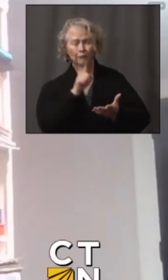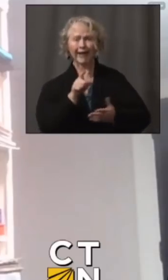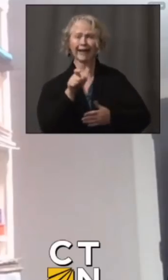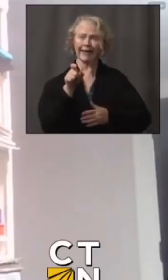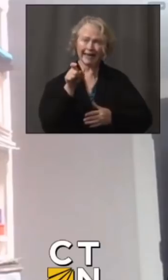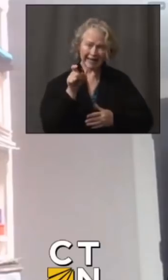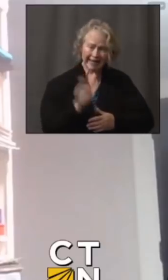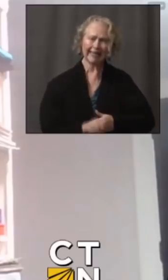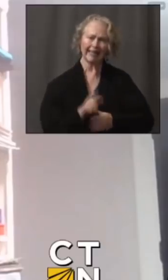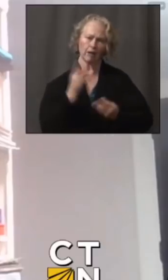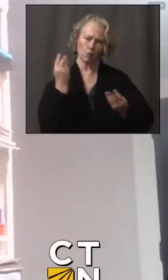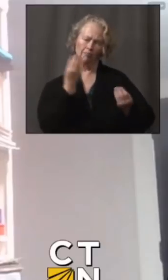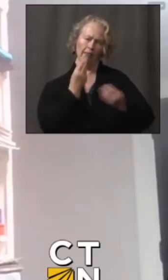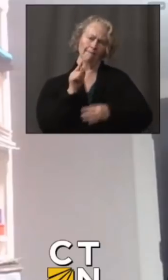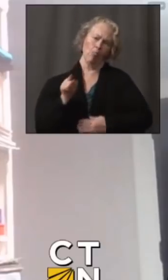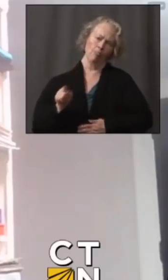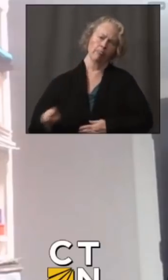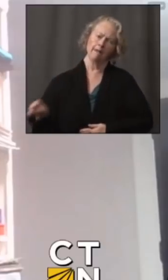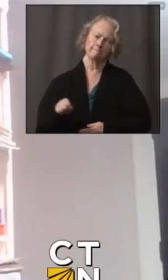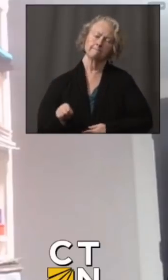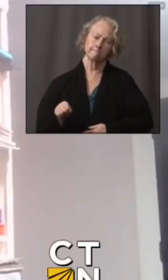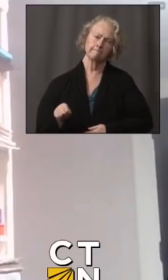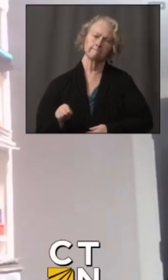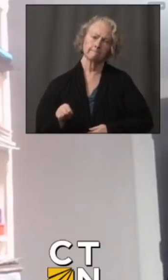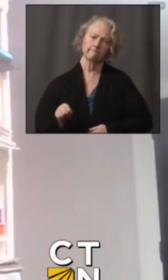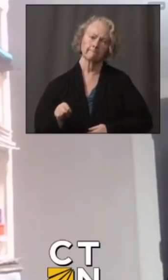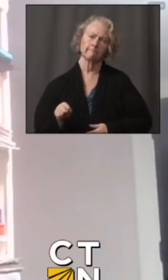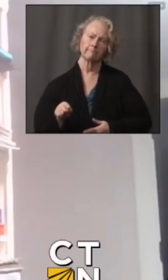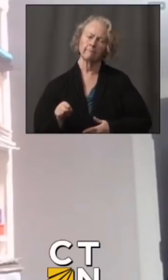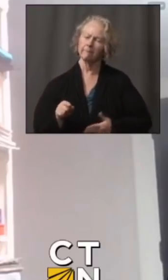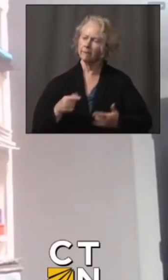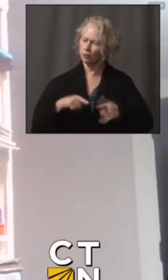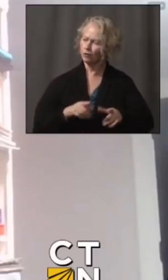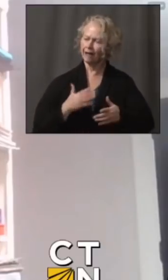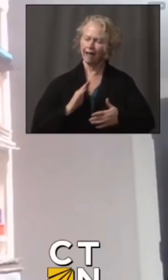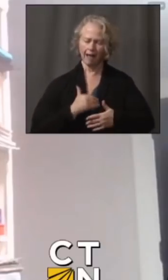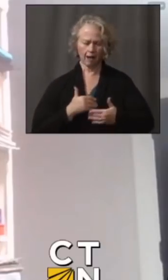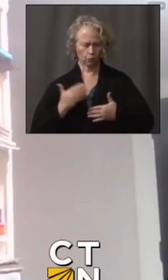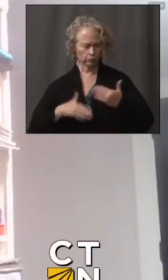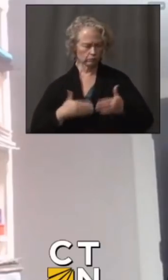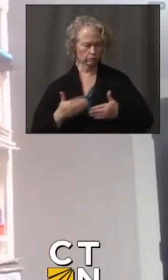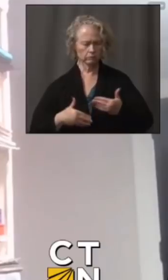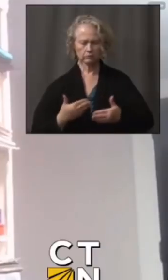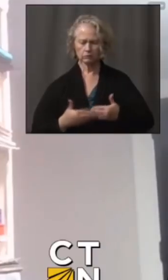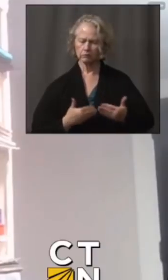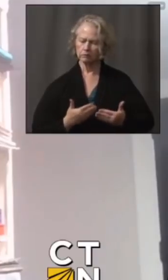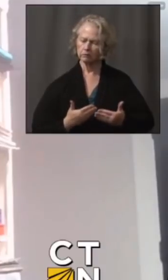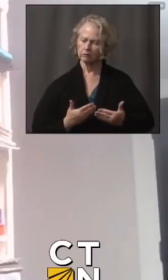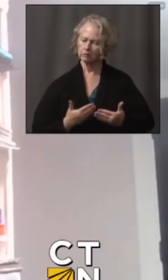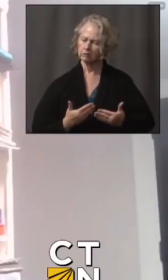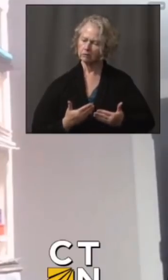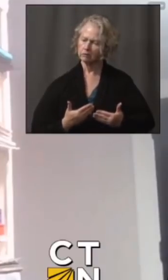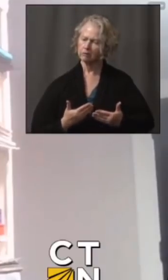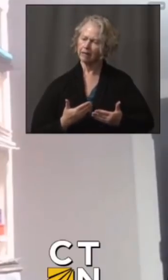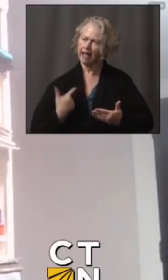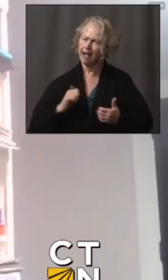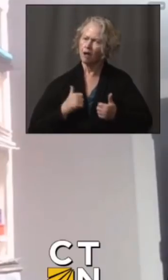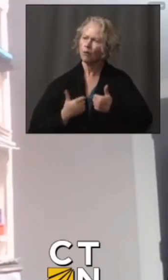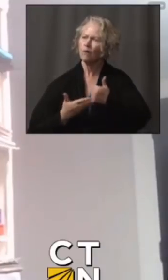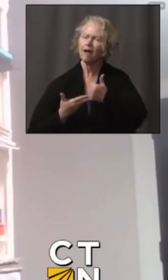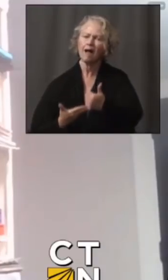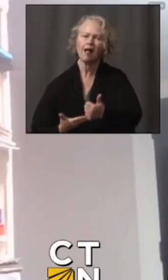to think about them as we go about our daily lives and think about helping them,